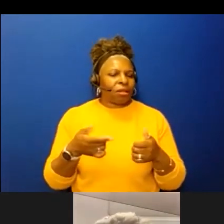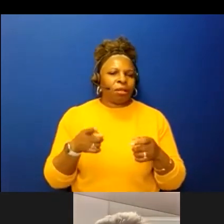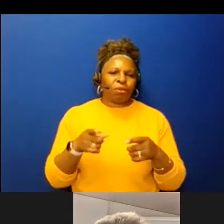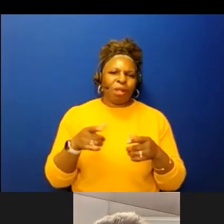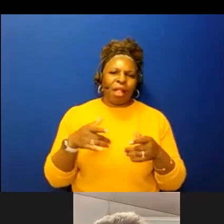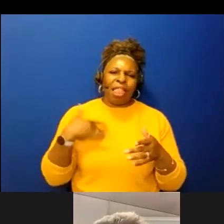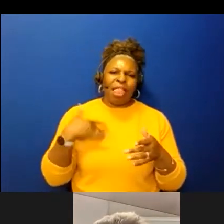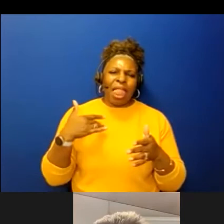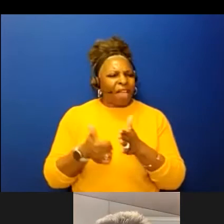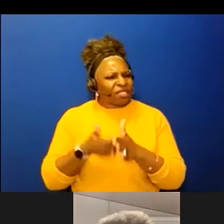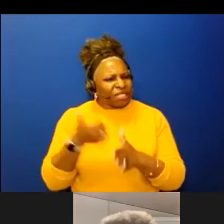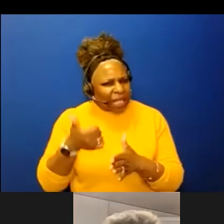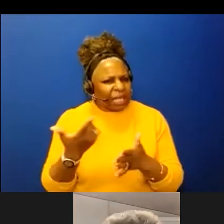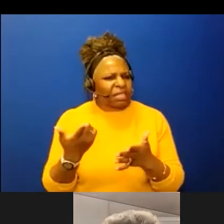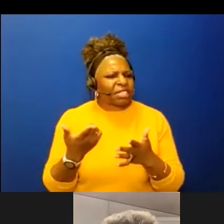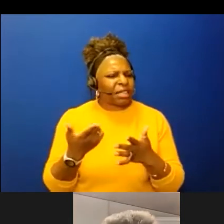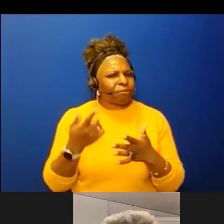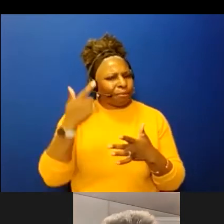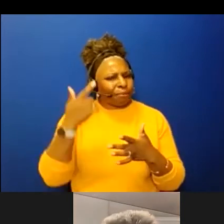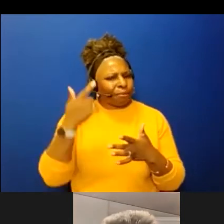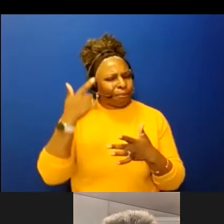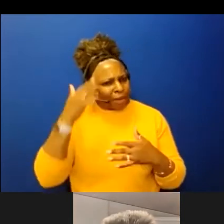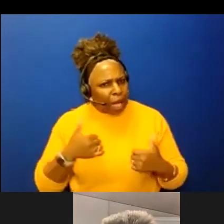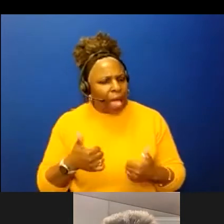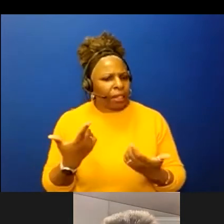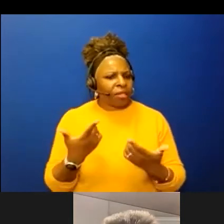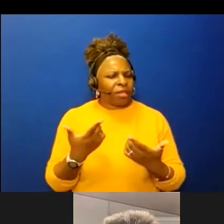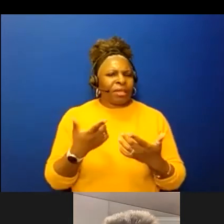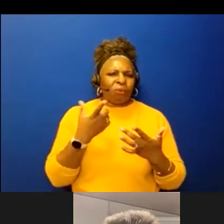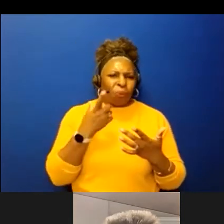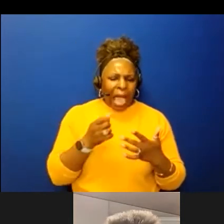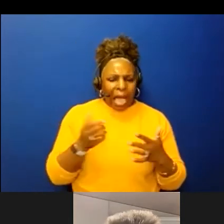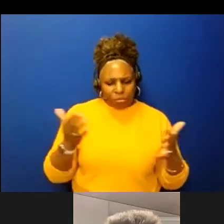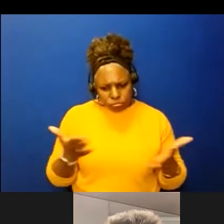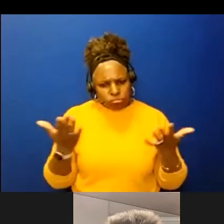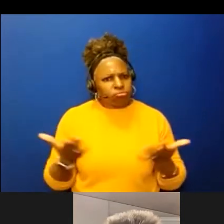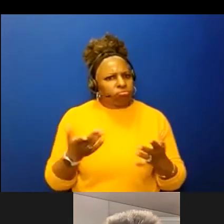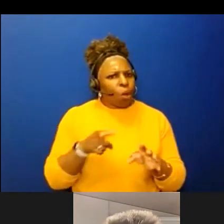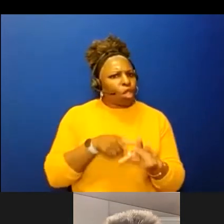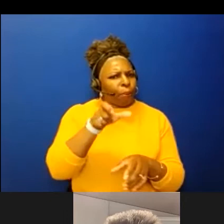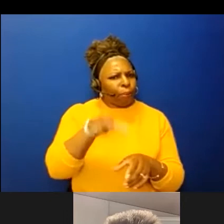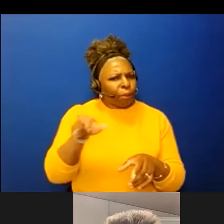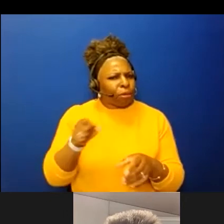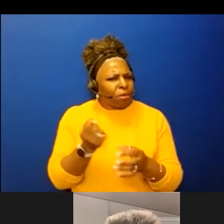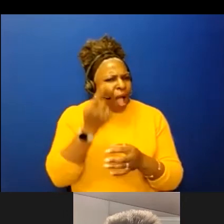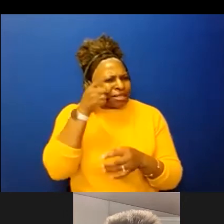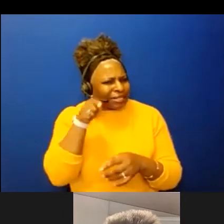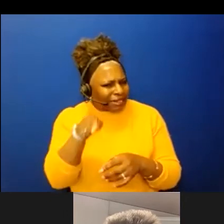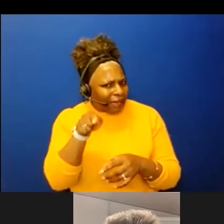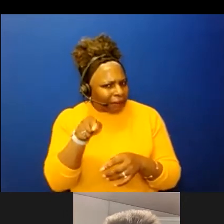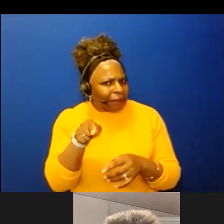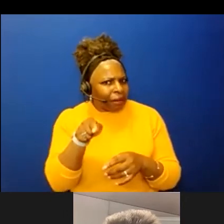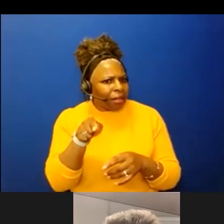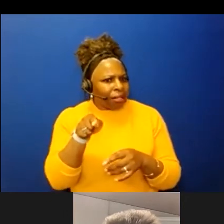skills and for my mental well-being. And I think if we can get young people to understand that, then hopefully they'll be kind of a bit more